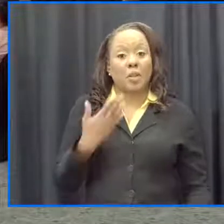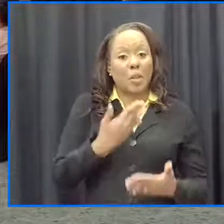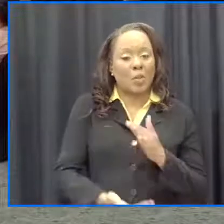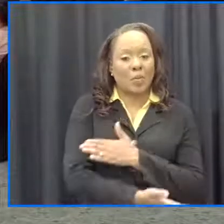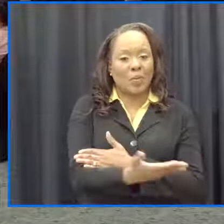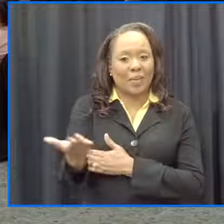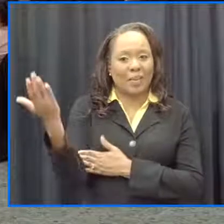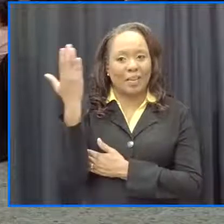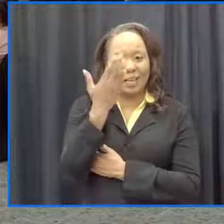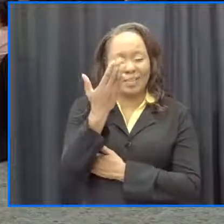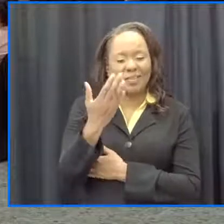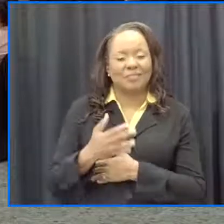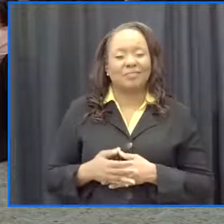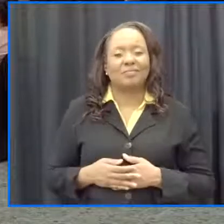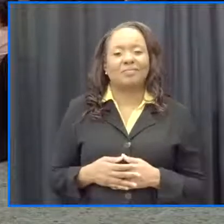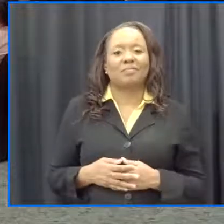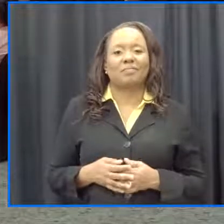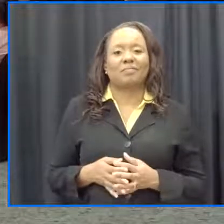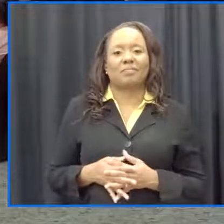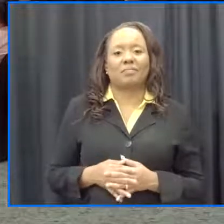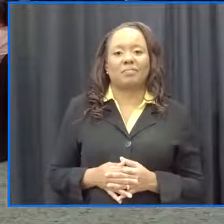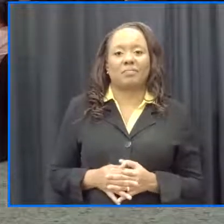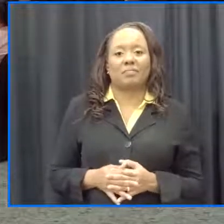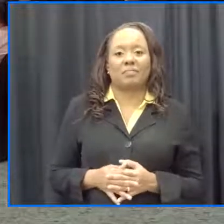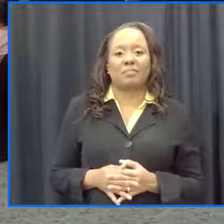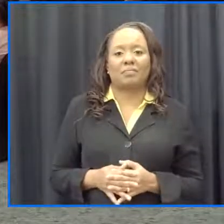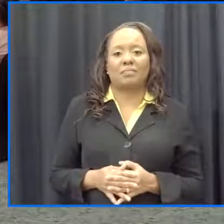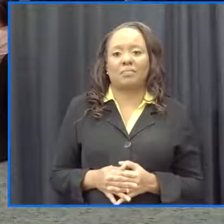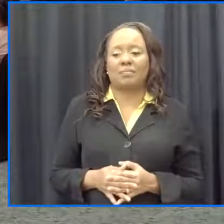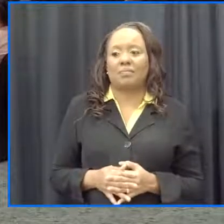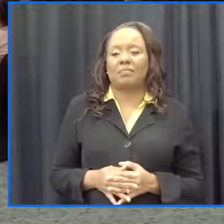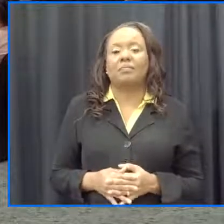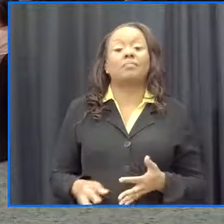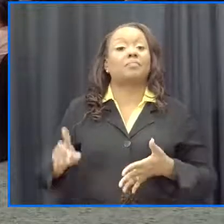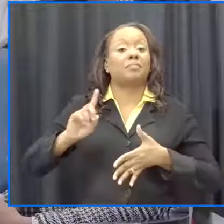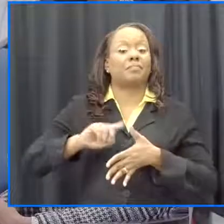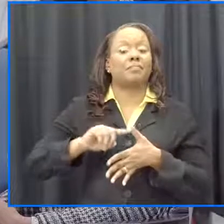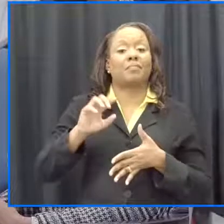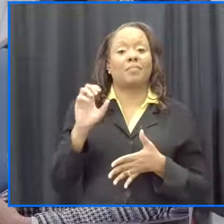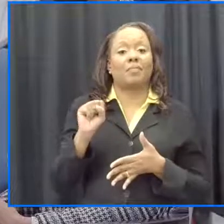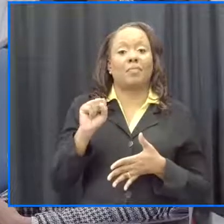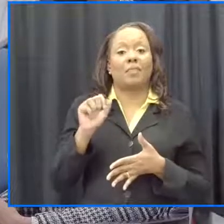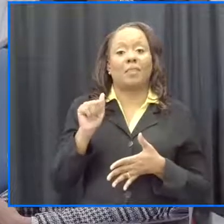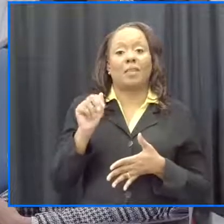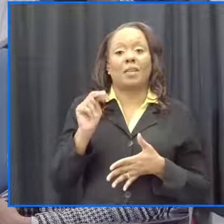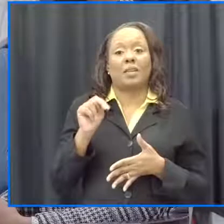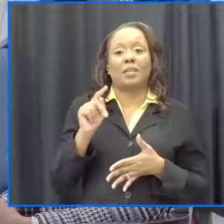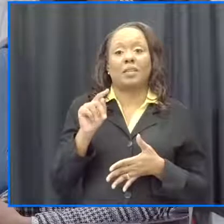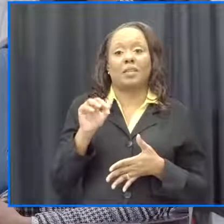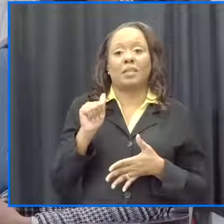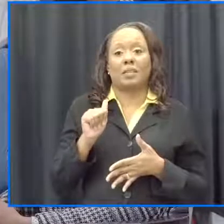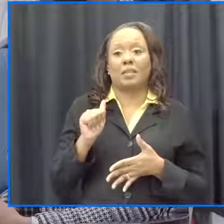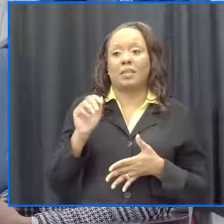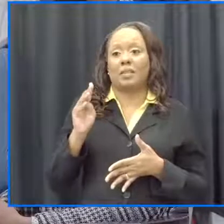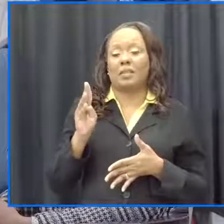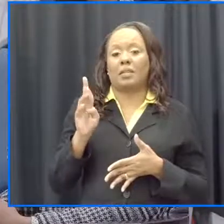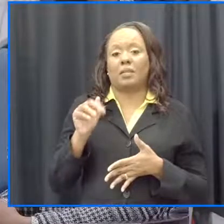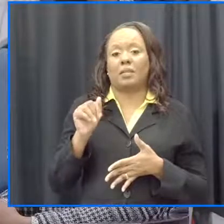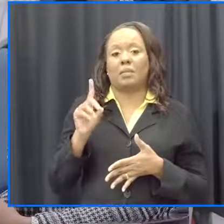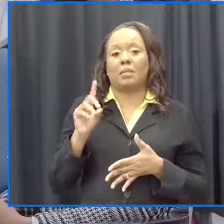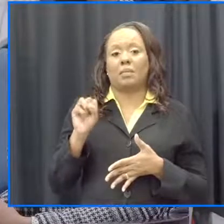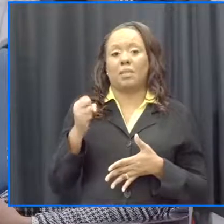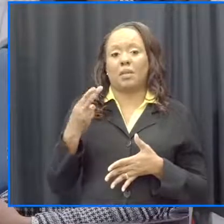Good morning, all. Acting Prime Minister my Lord Chief